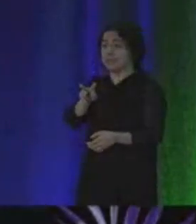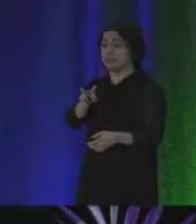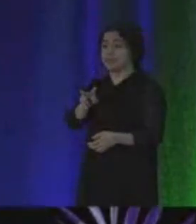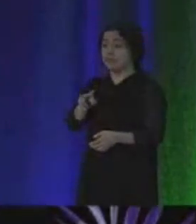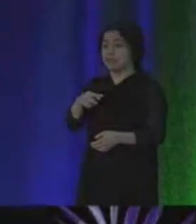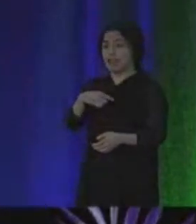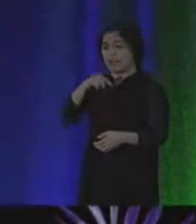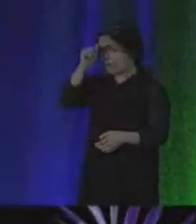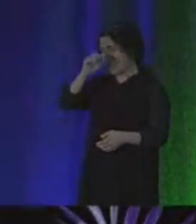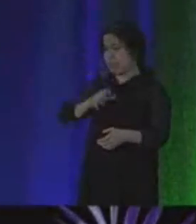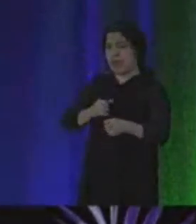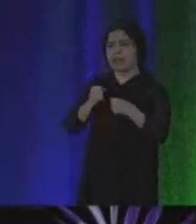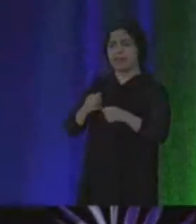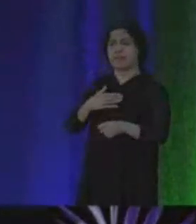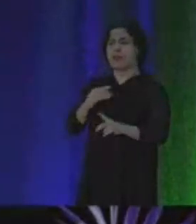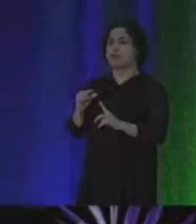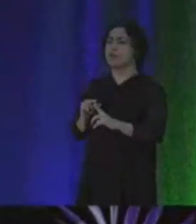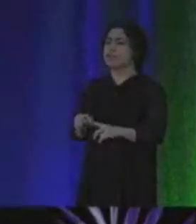my word.